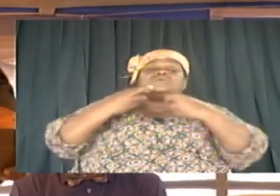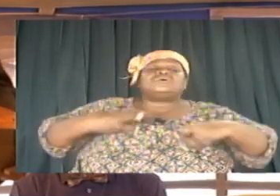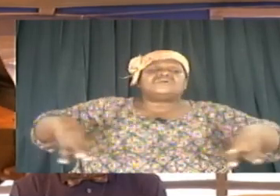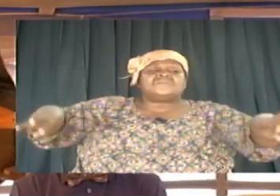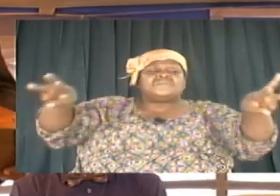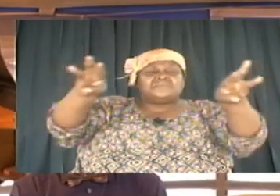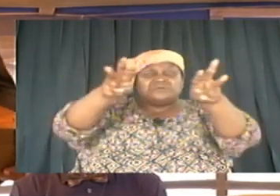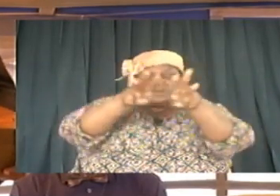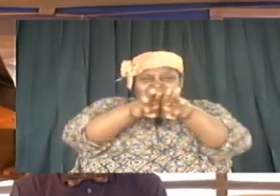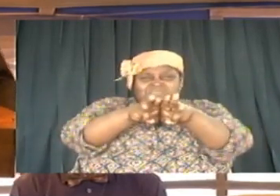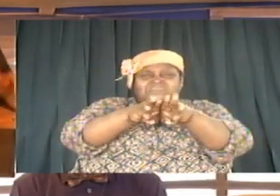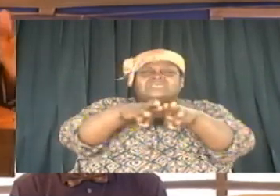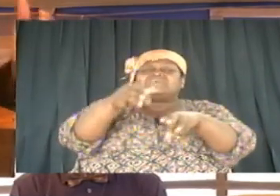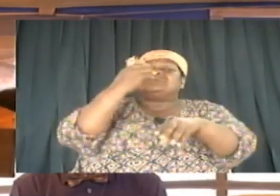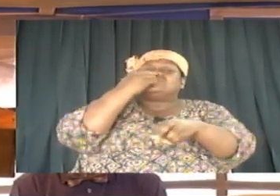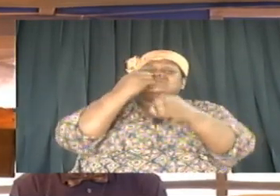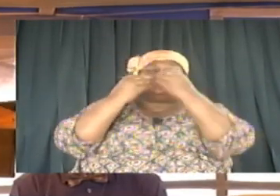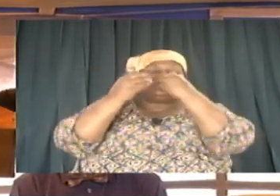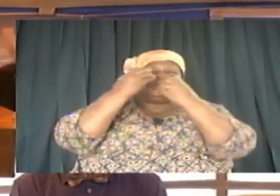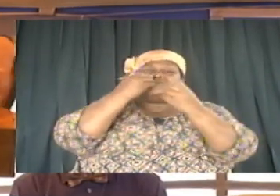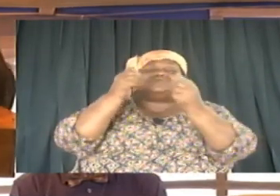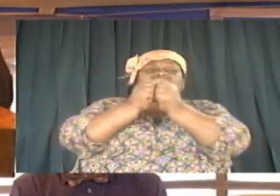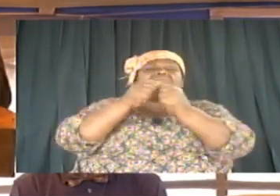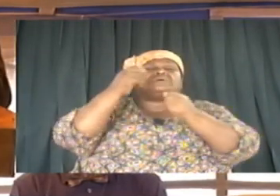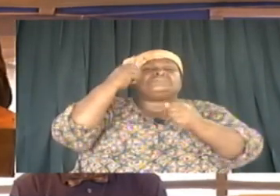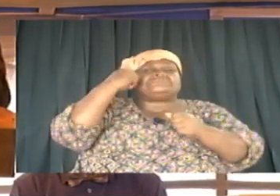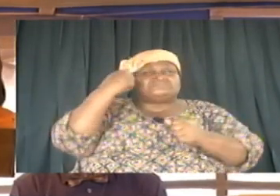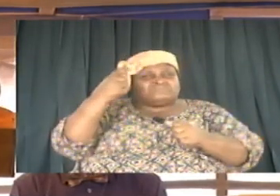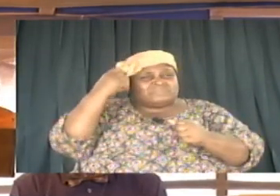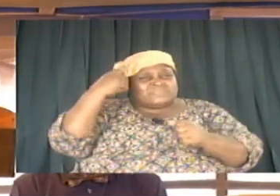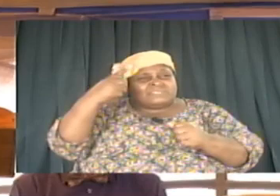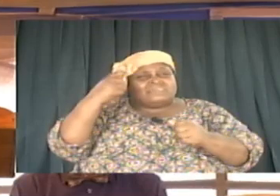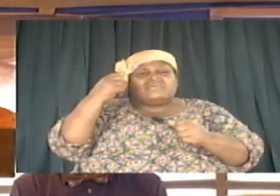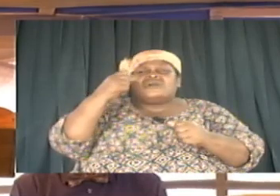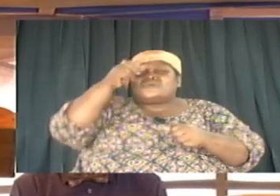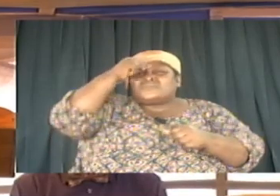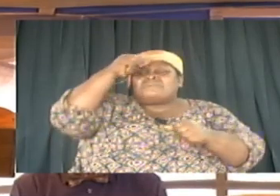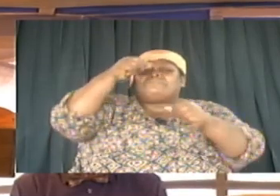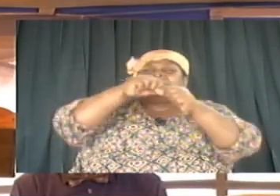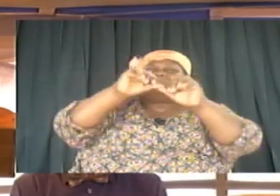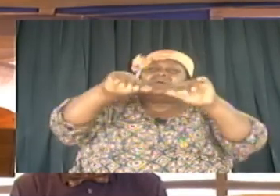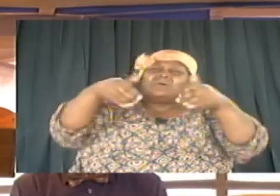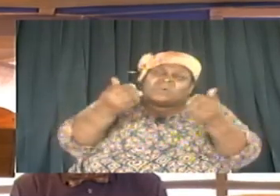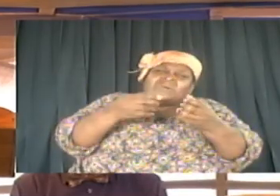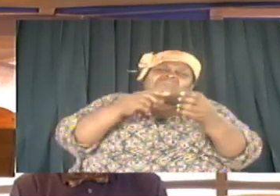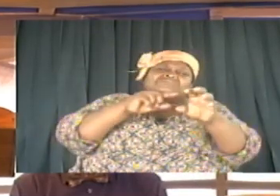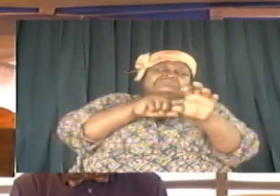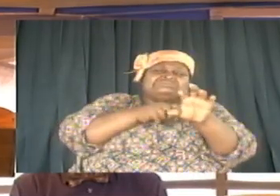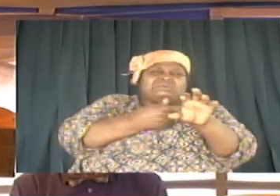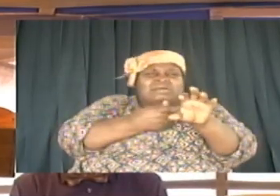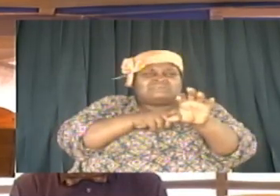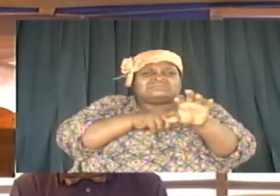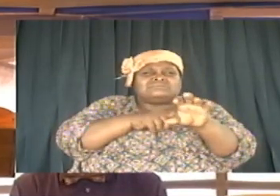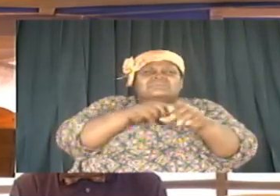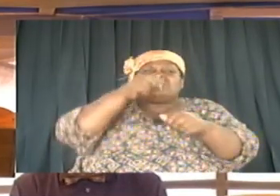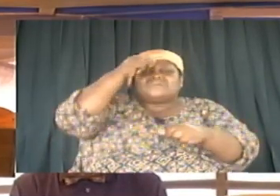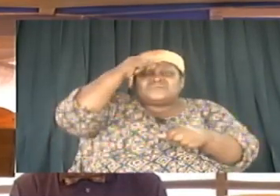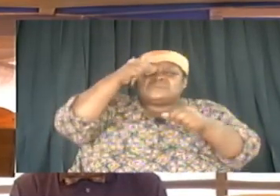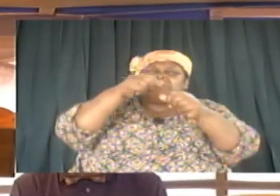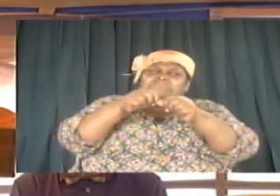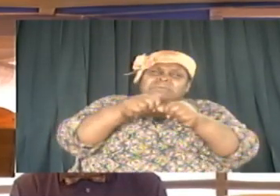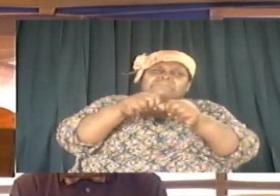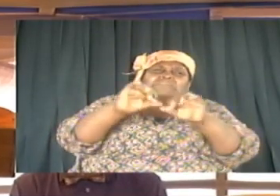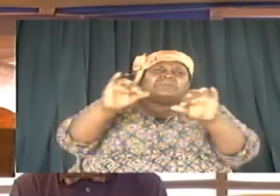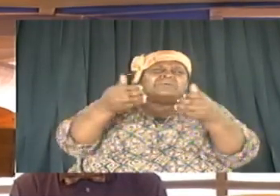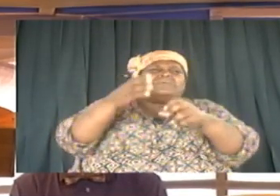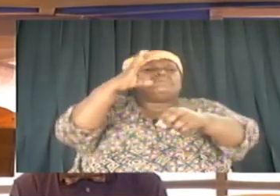with understanding. Remember how it started. Remember the powerful things